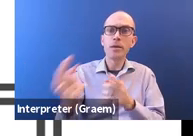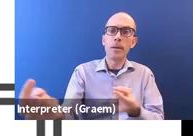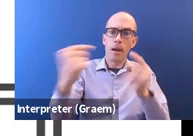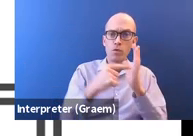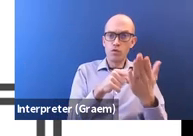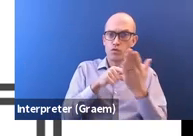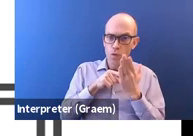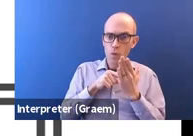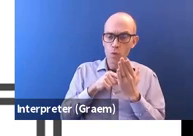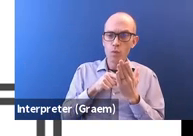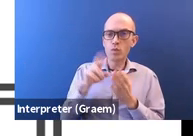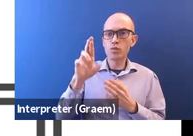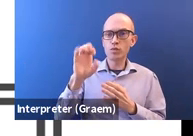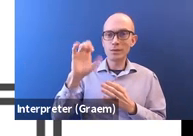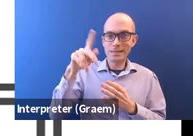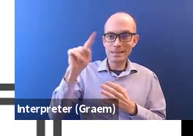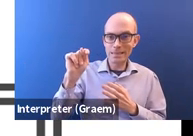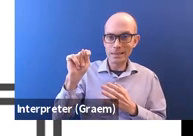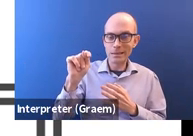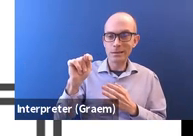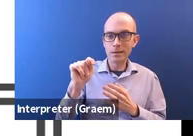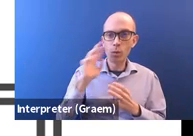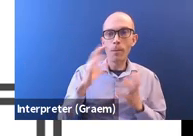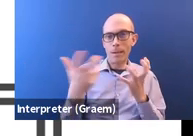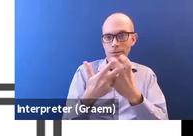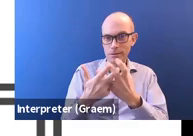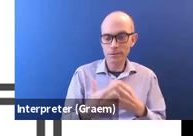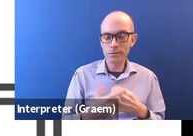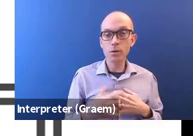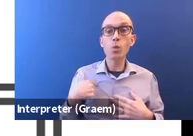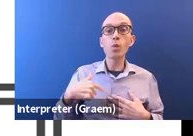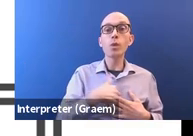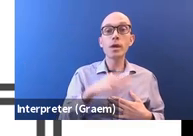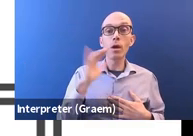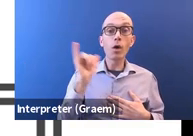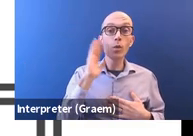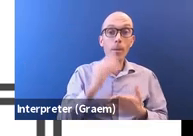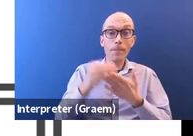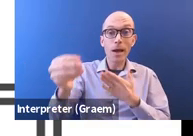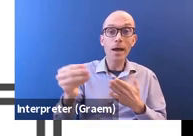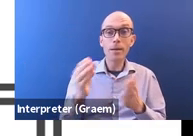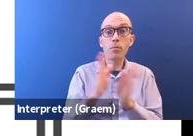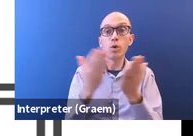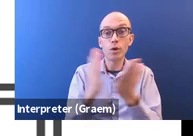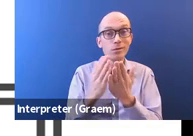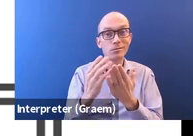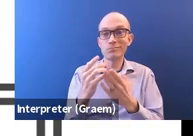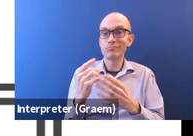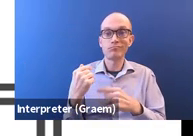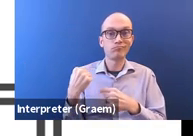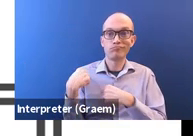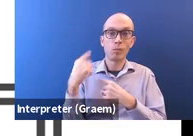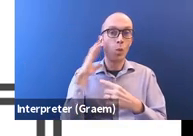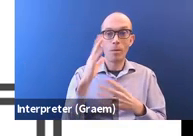We buy back new and used textbooks year round to give cash back, but I will give you a little tip. The